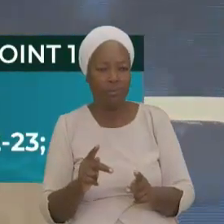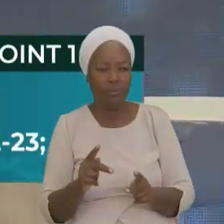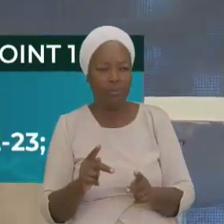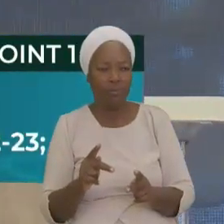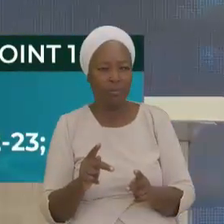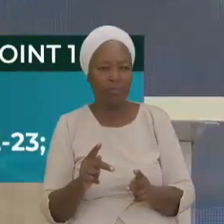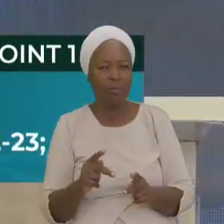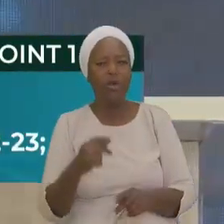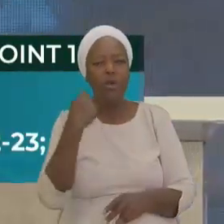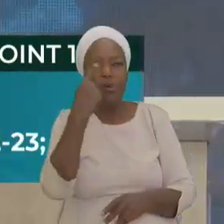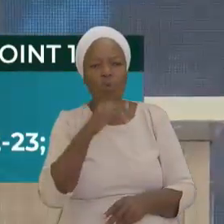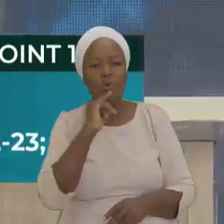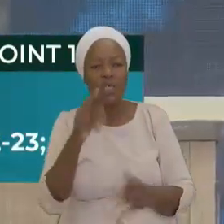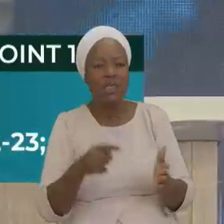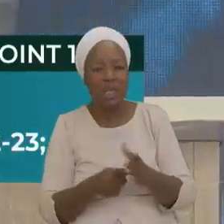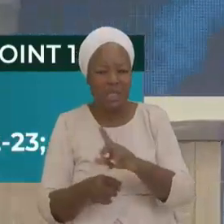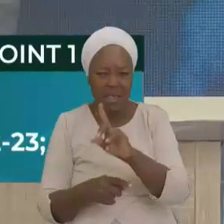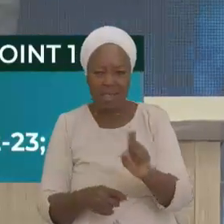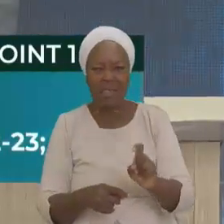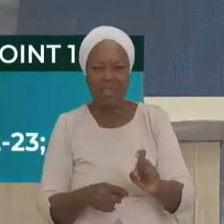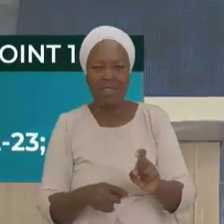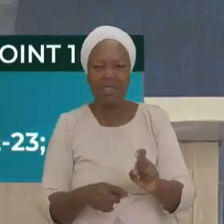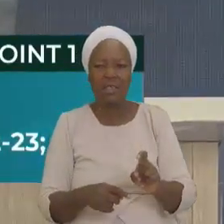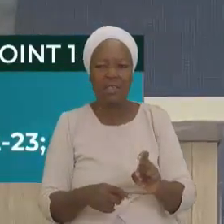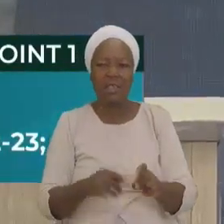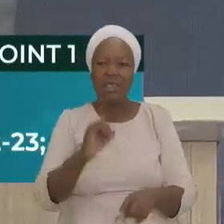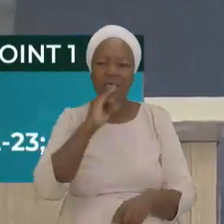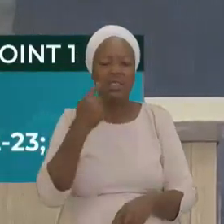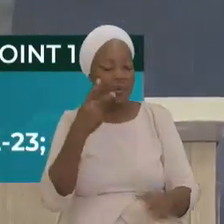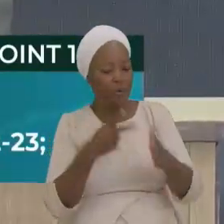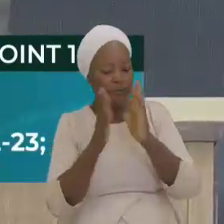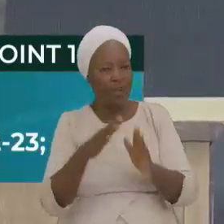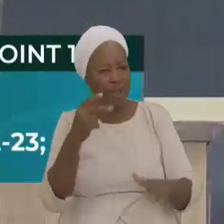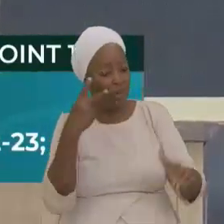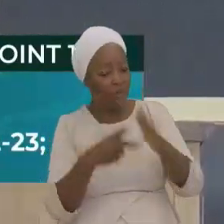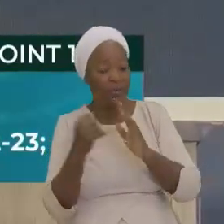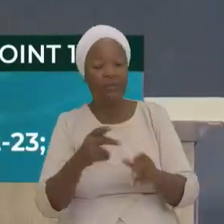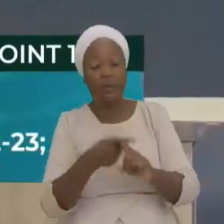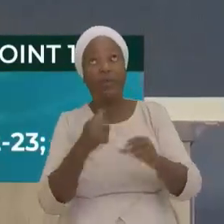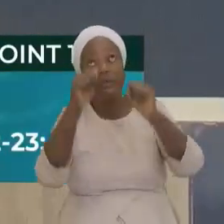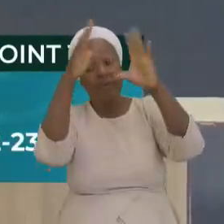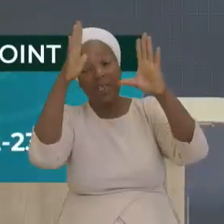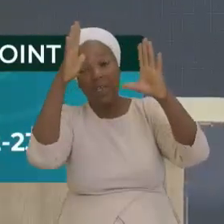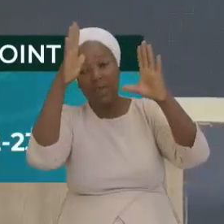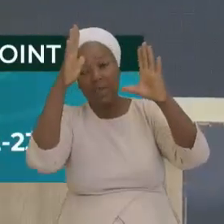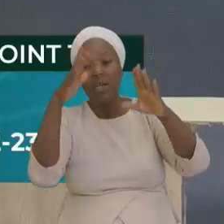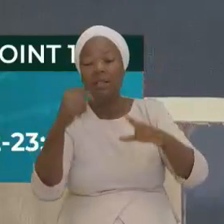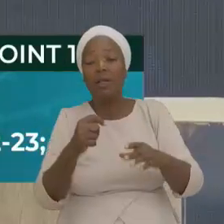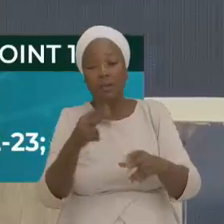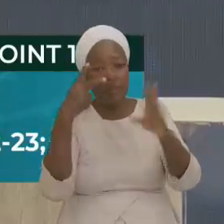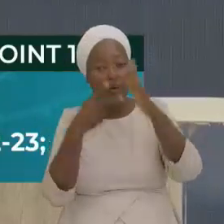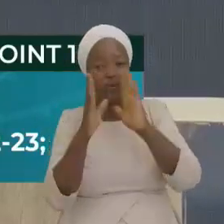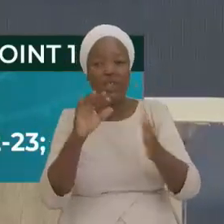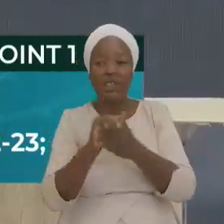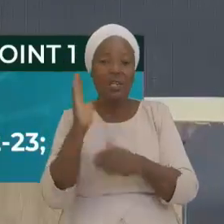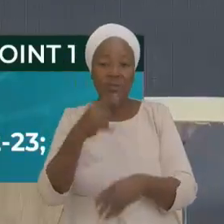Who is this? Is the prophet. The prophet from the Father. The prophet that will tell